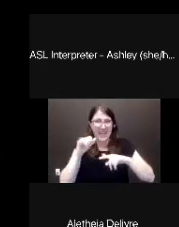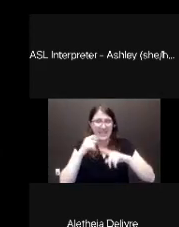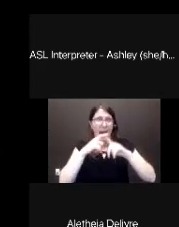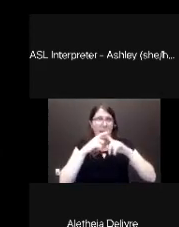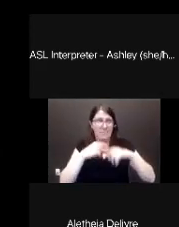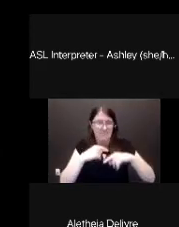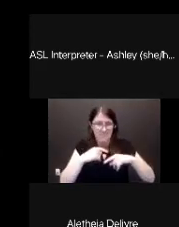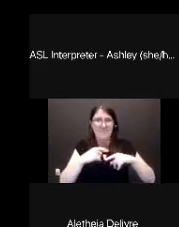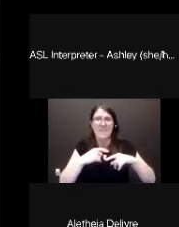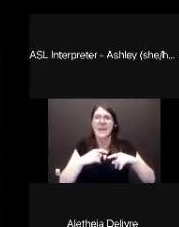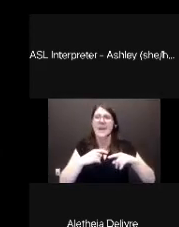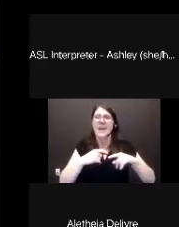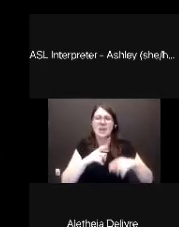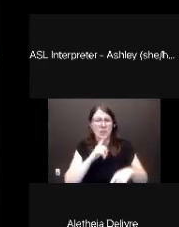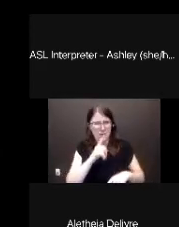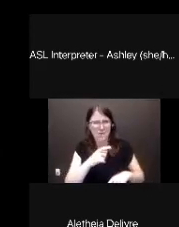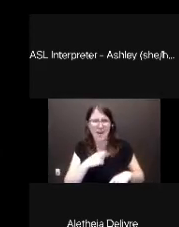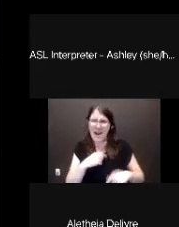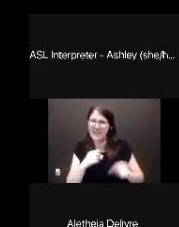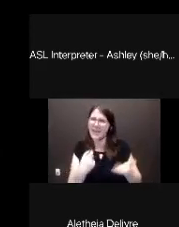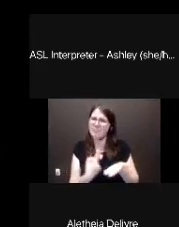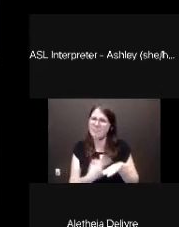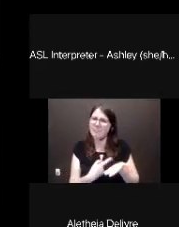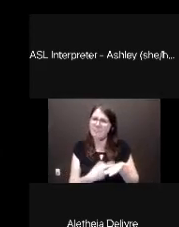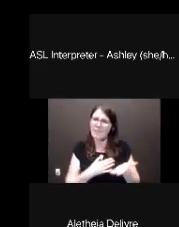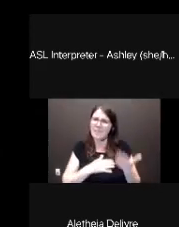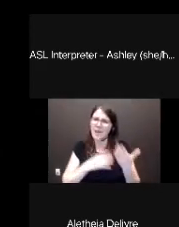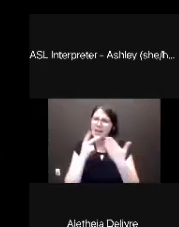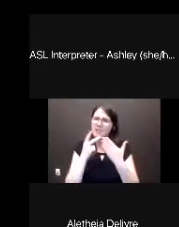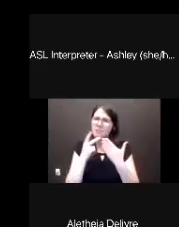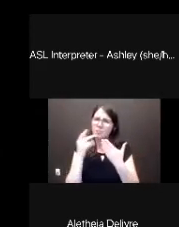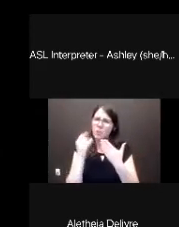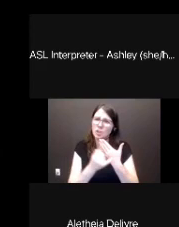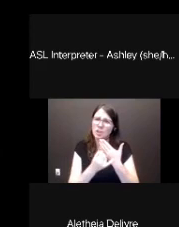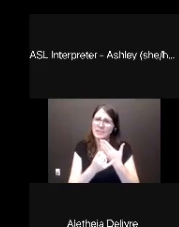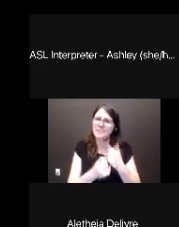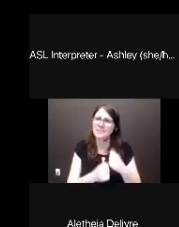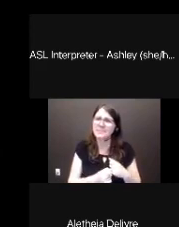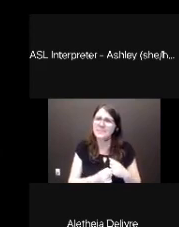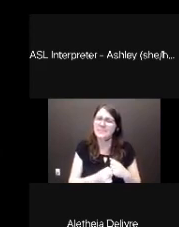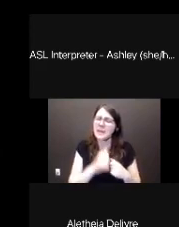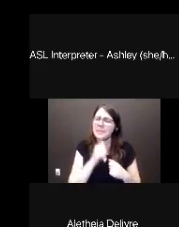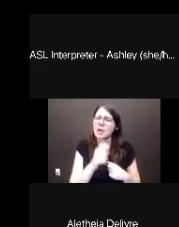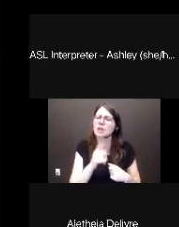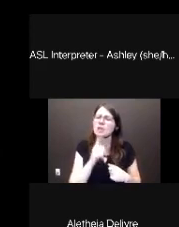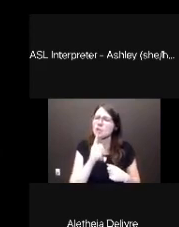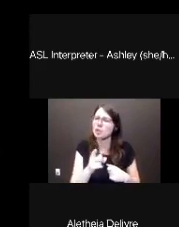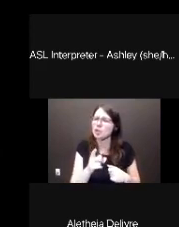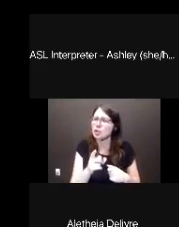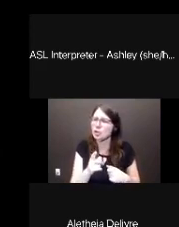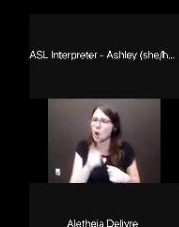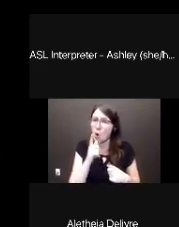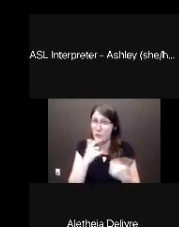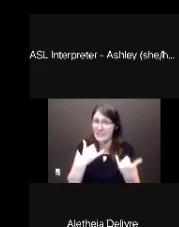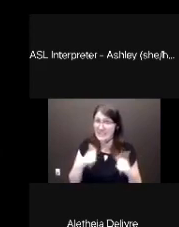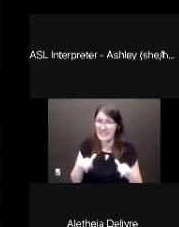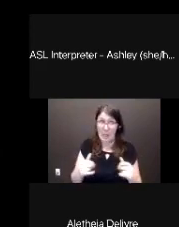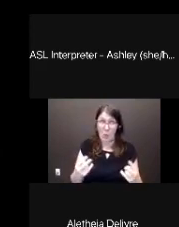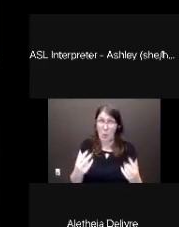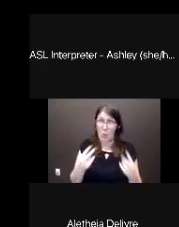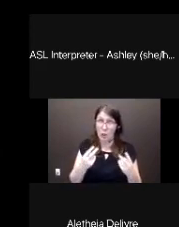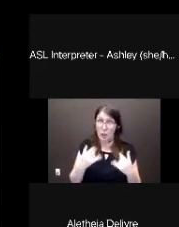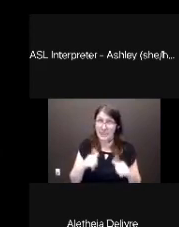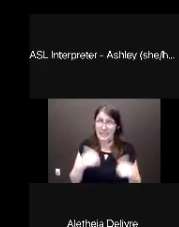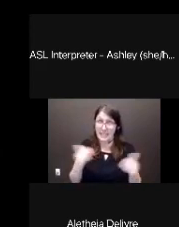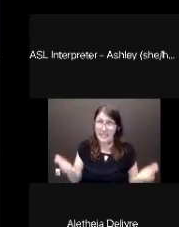I'm working. I don't know if anybody's still here. Some of the people who signed up were here. Susan knows about it